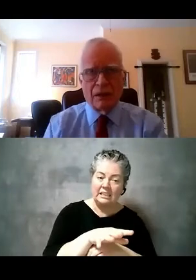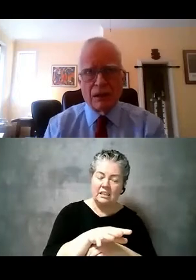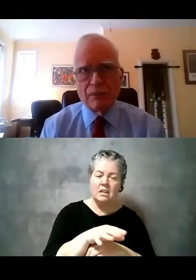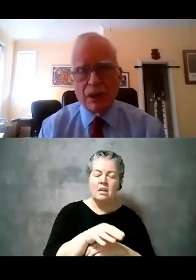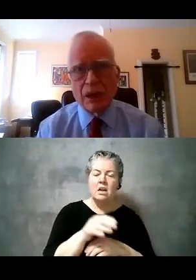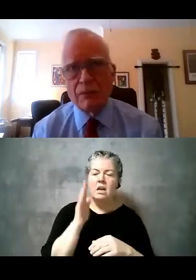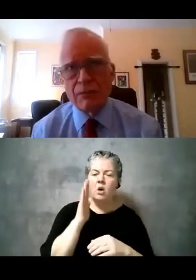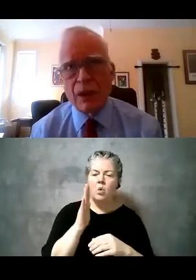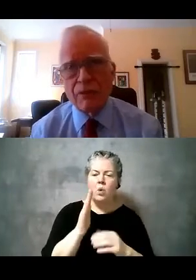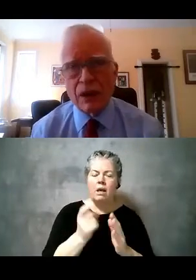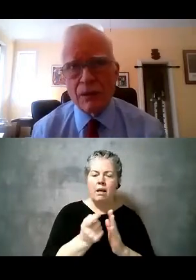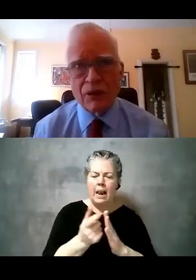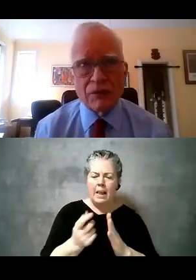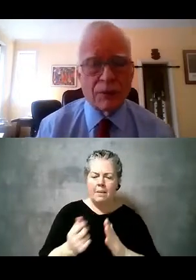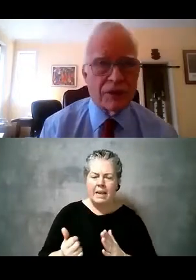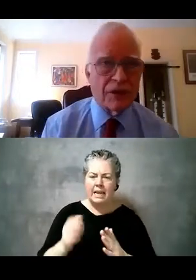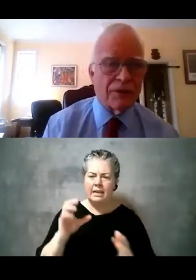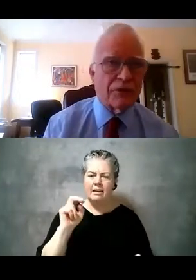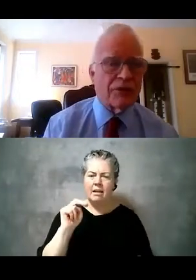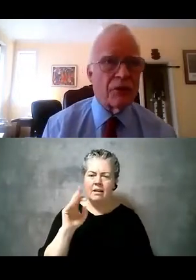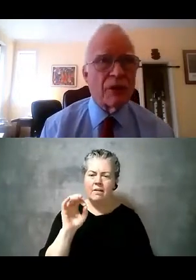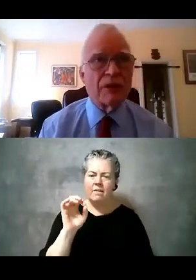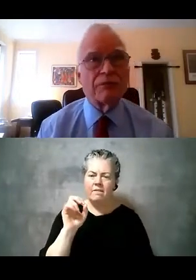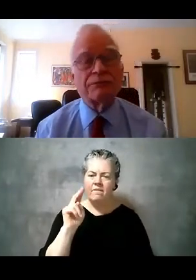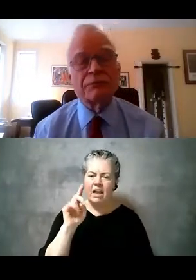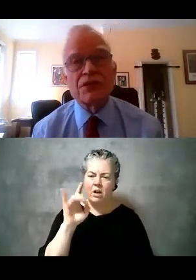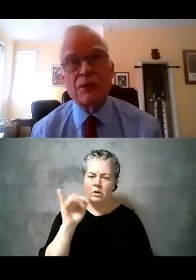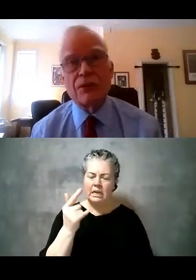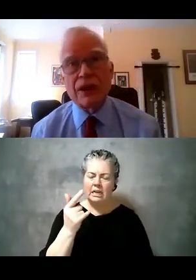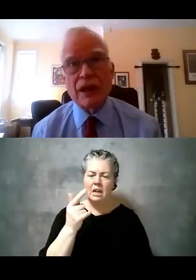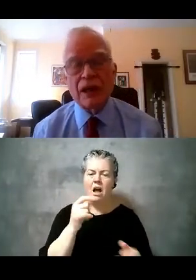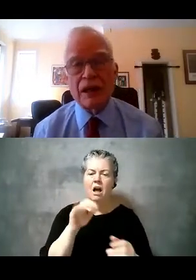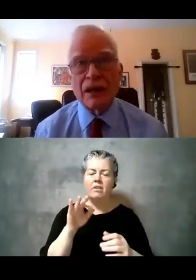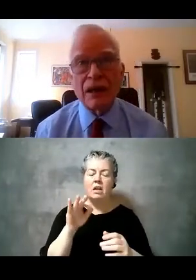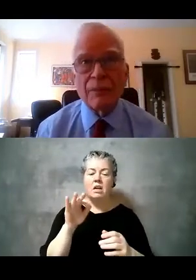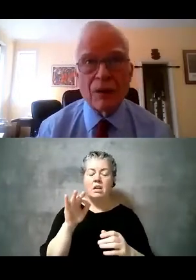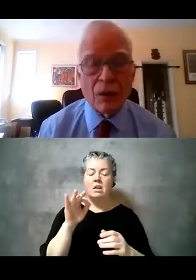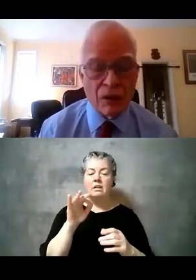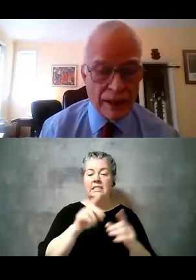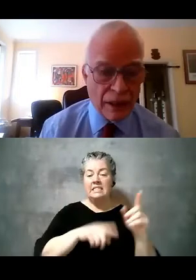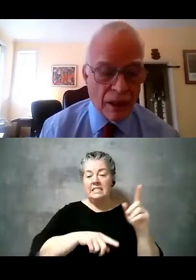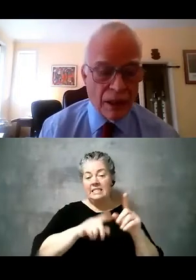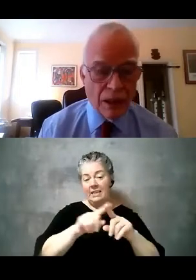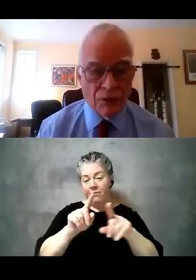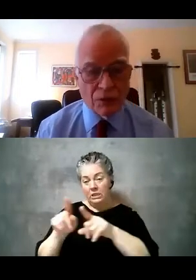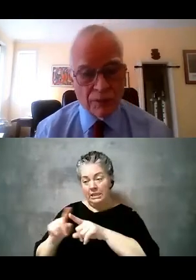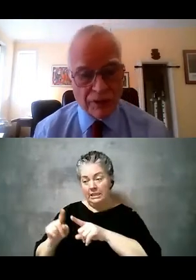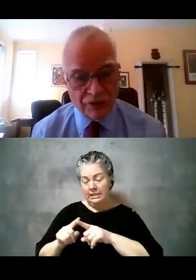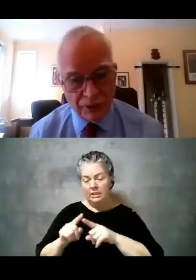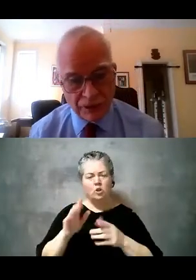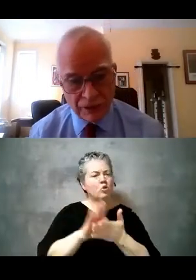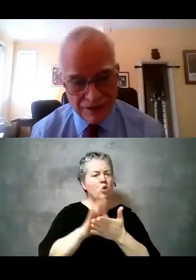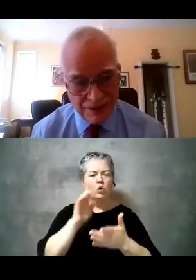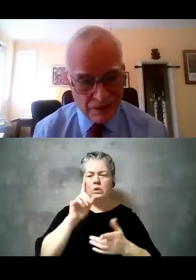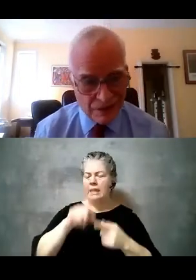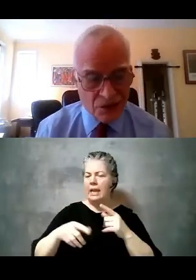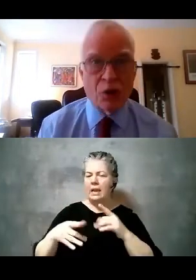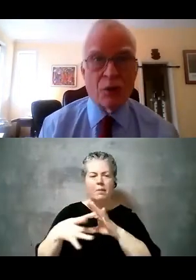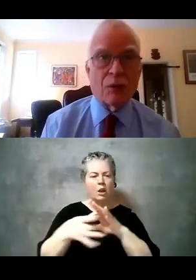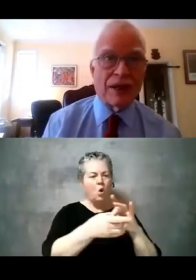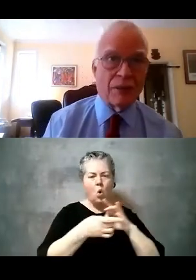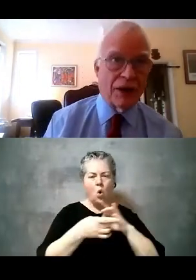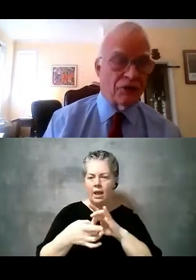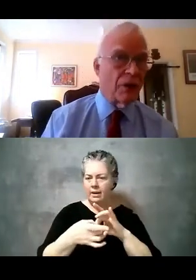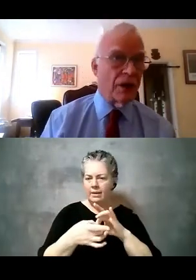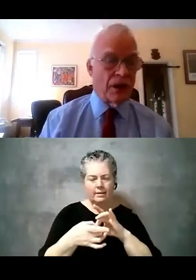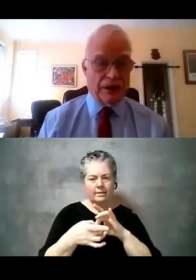confounding. Unobservable differences between schools cannot be correlated with treatment assignment. And this is true